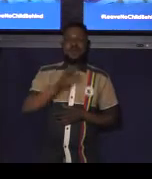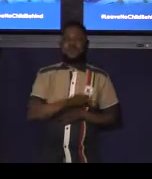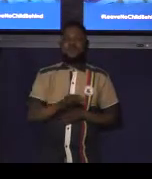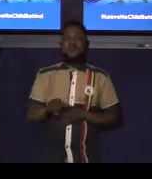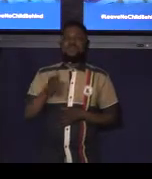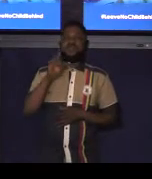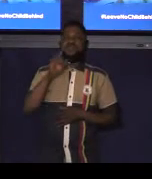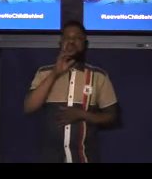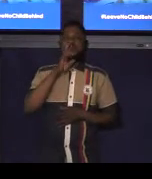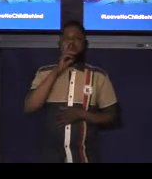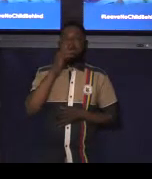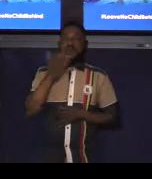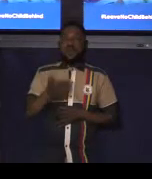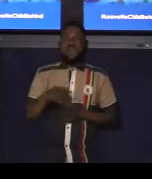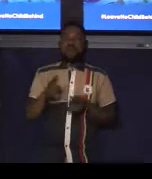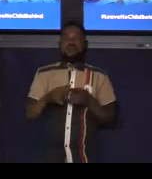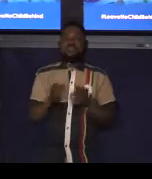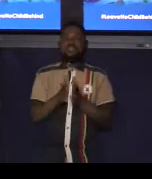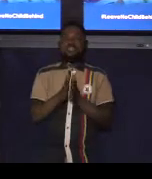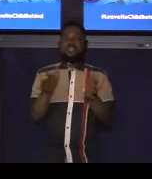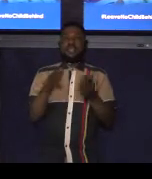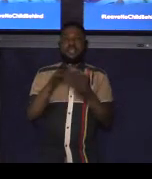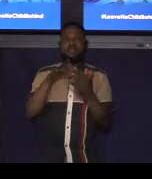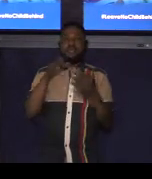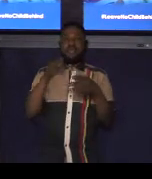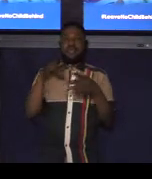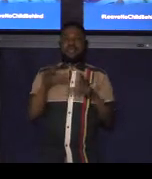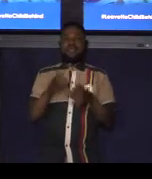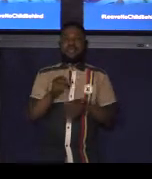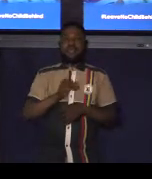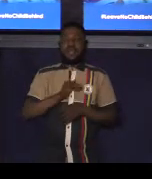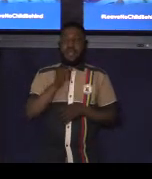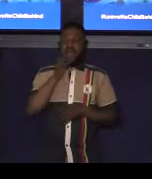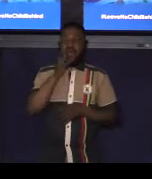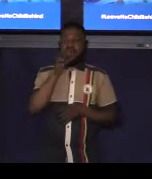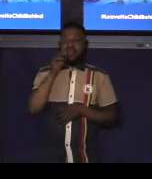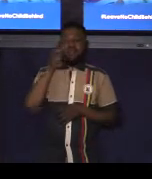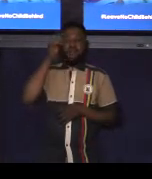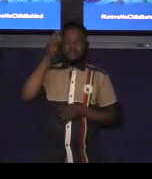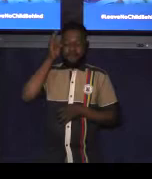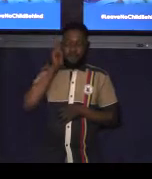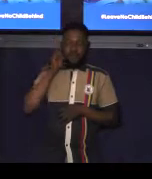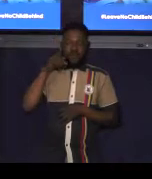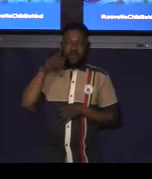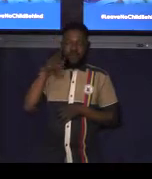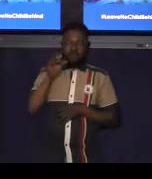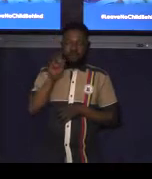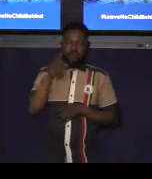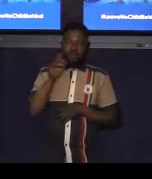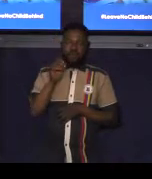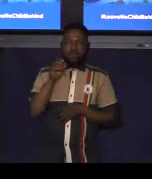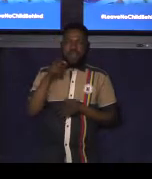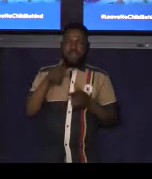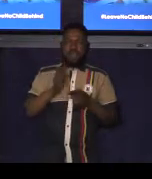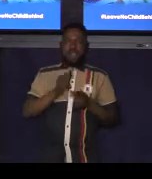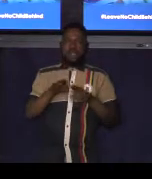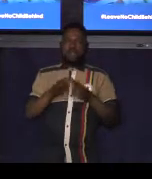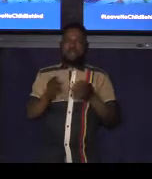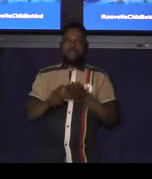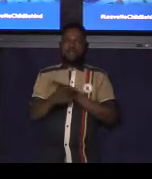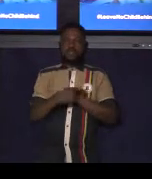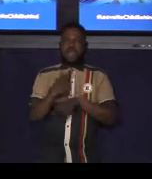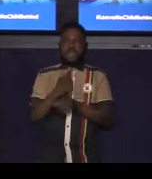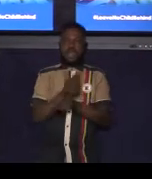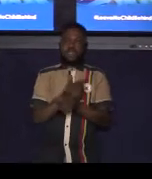Hello, pupils. You are welcome to General Studies class. I am Uncle Popo. Let's